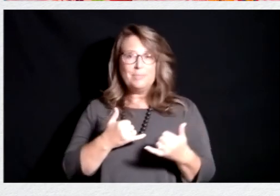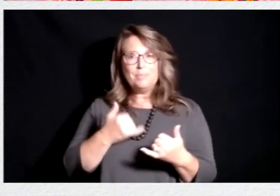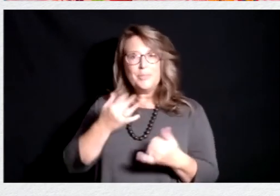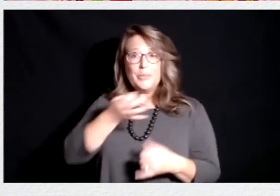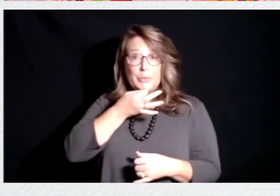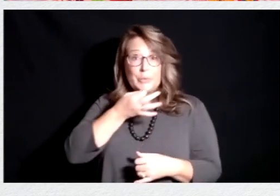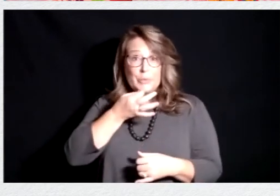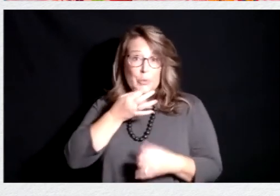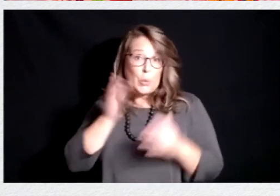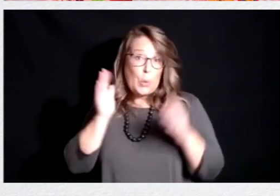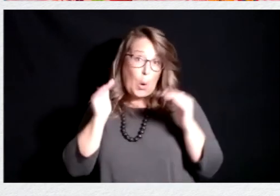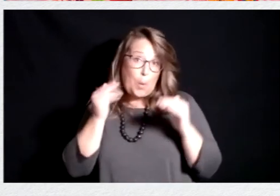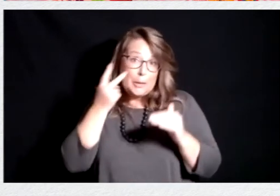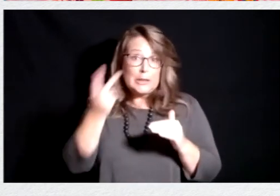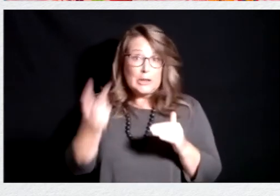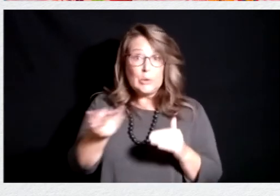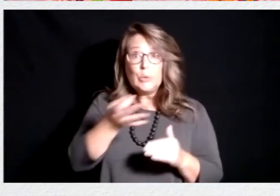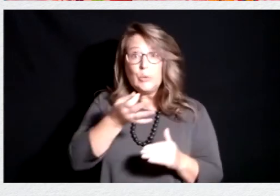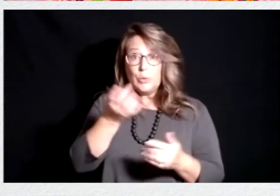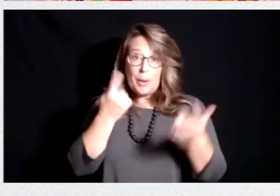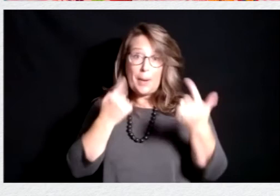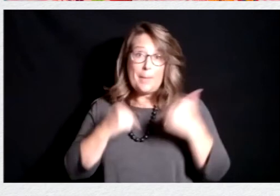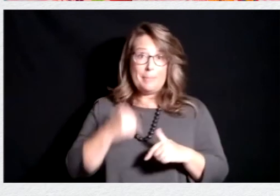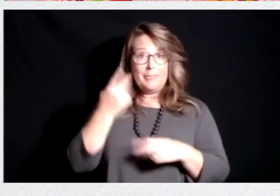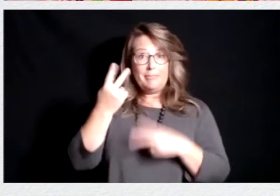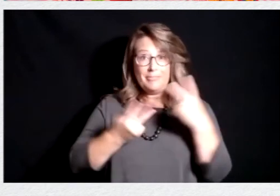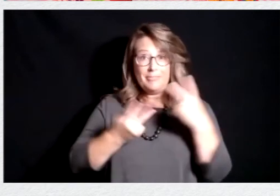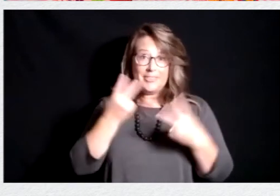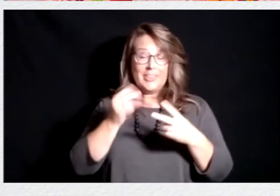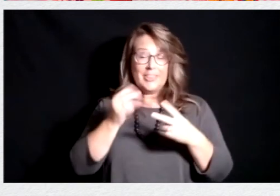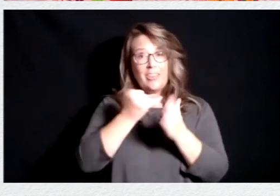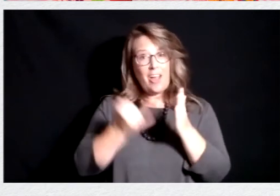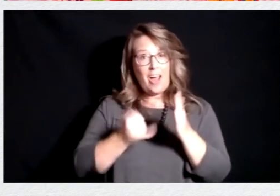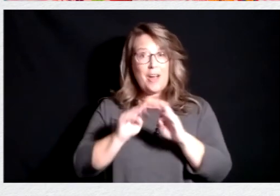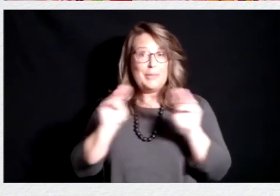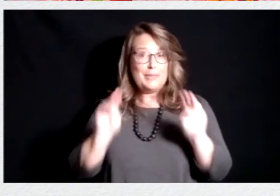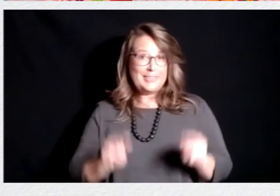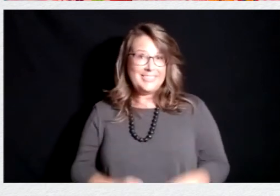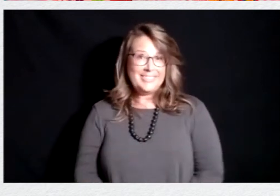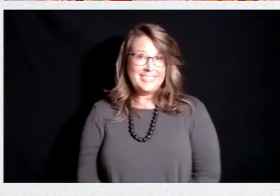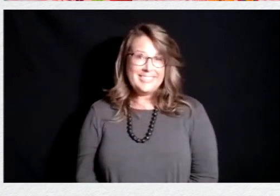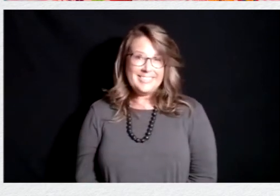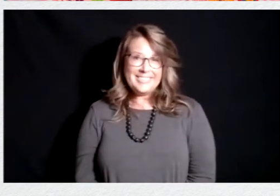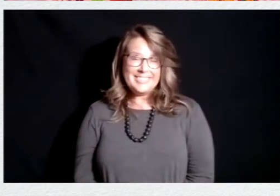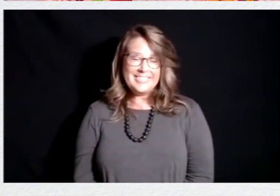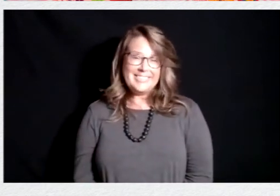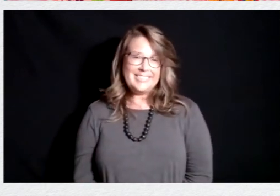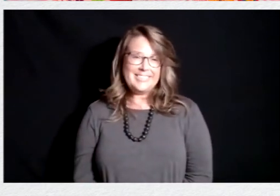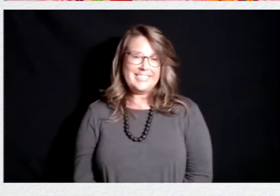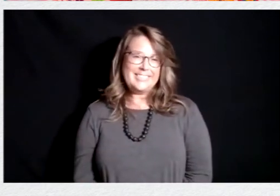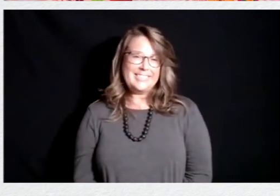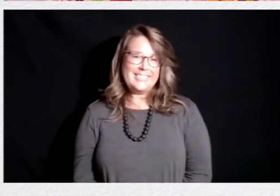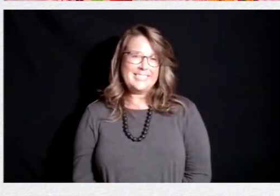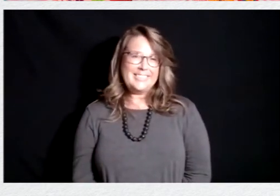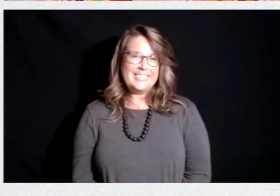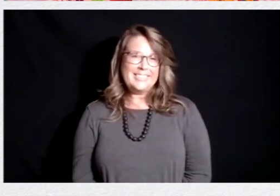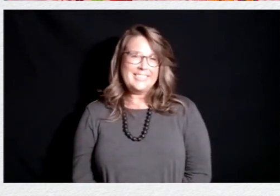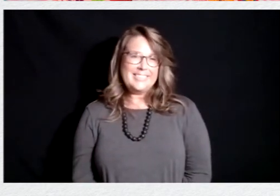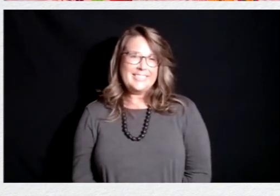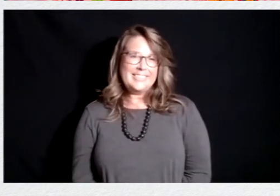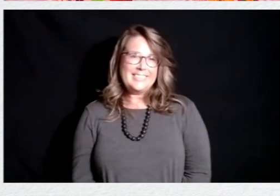Museum very soon. Gracias por acompañarnos el día de hoy. Esperamos verlos pronto en el Museo de Arte Frist.